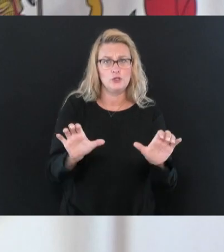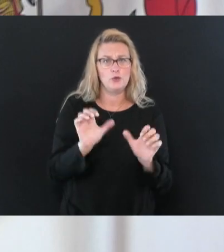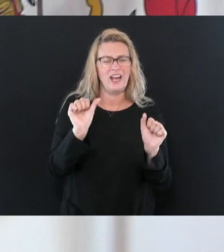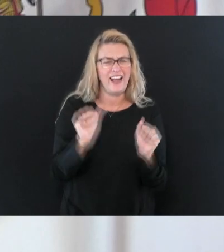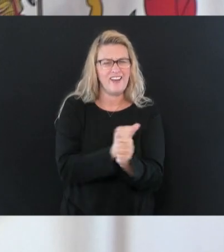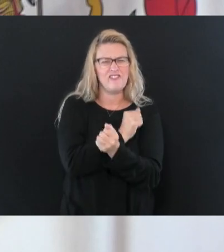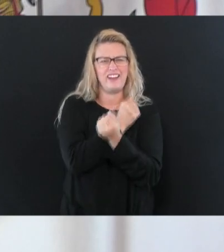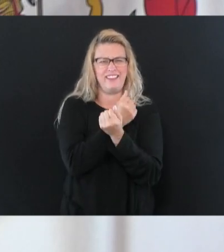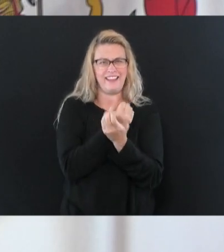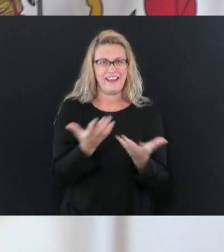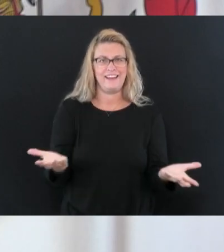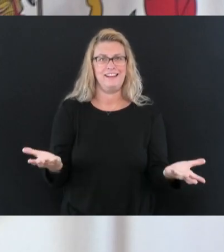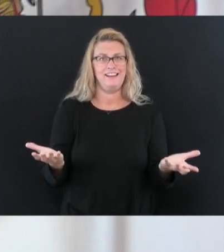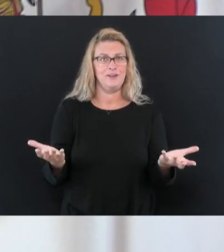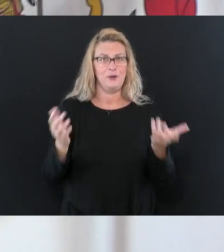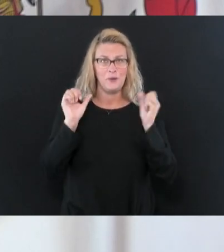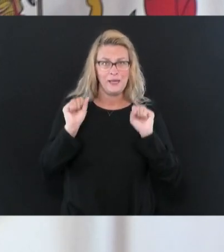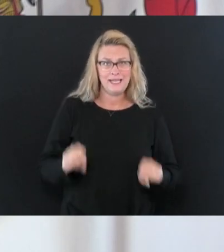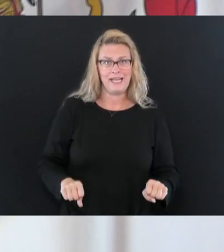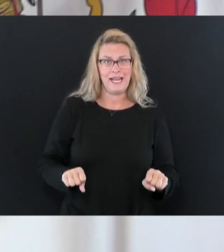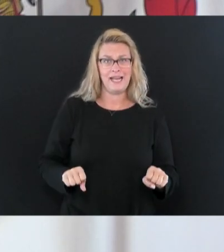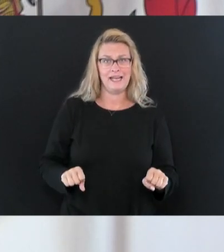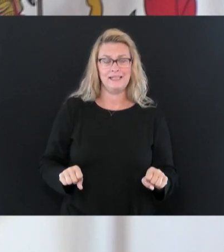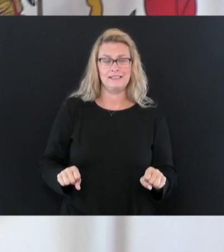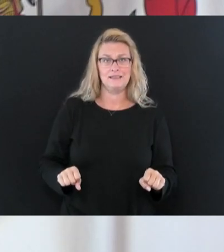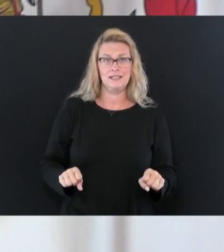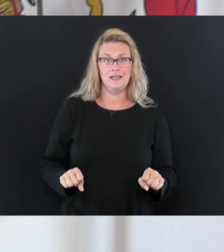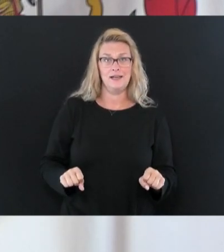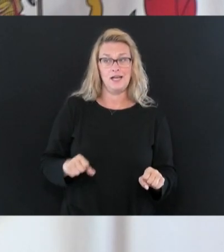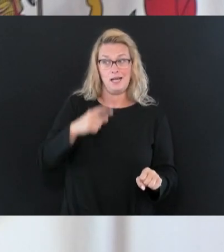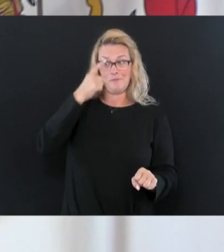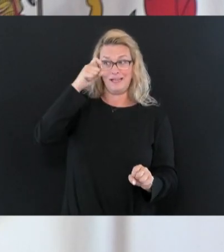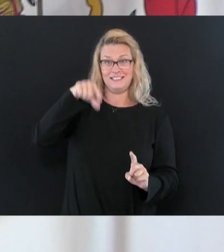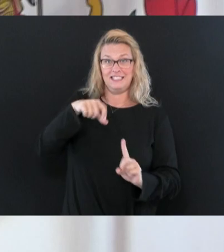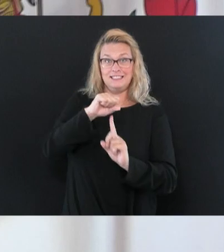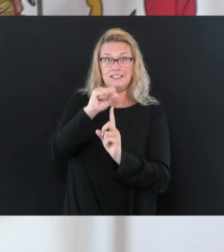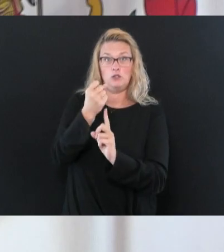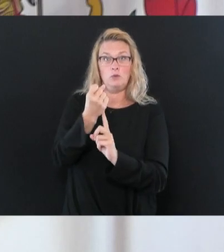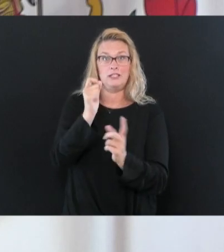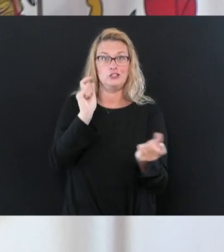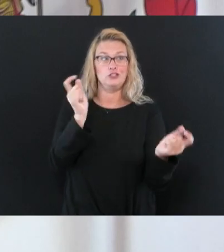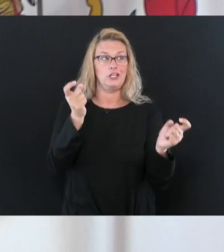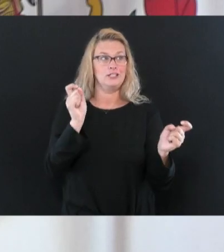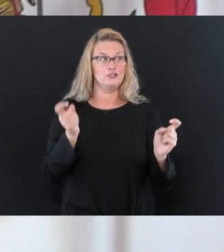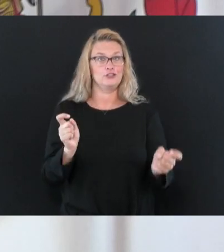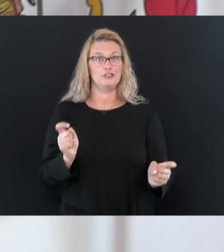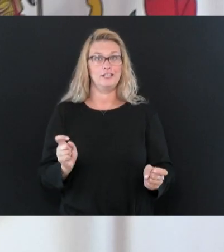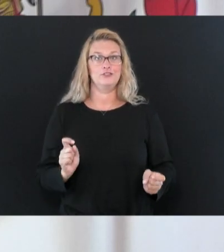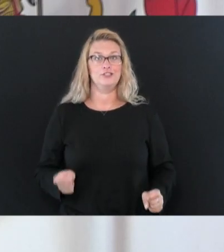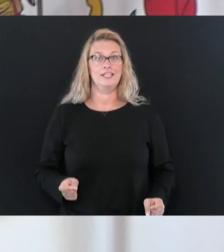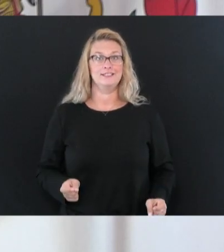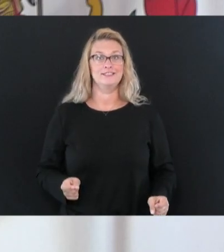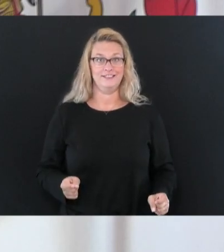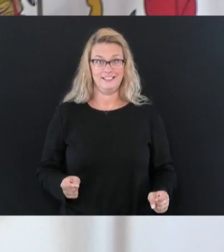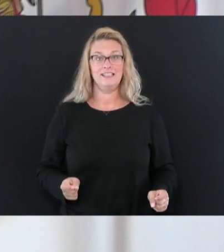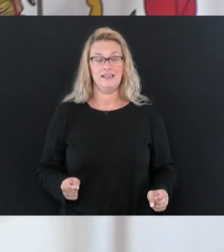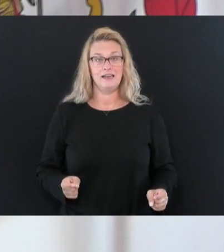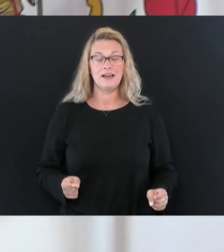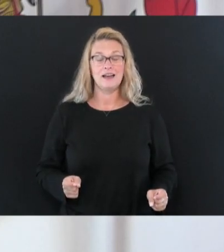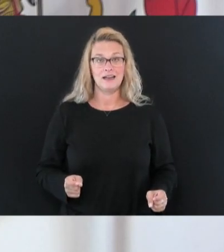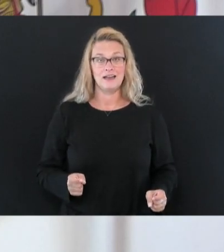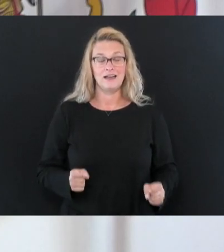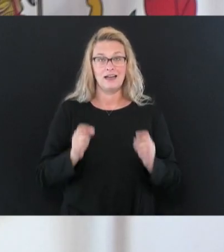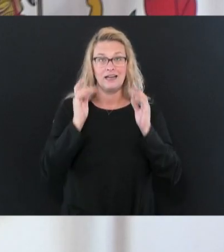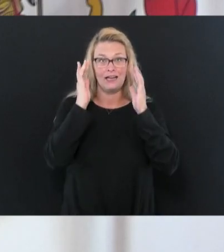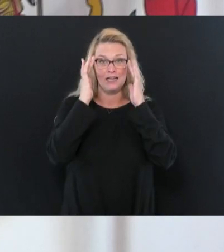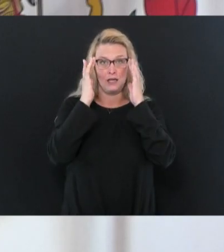have to do, and knows that this situation is fluid all the time. It is. And from the standpoint of